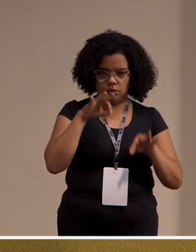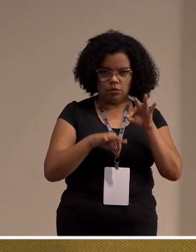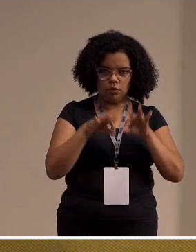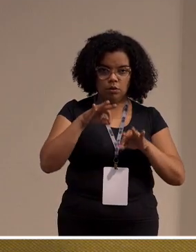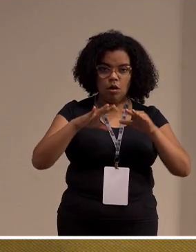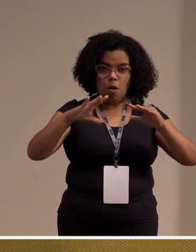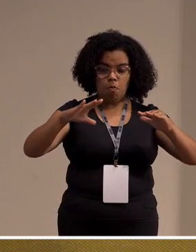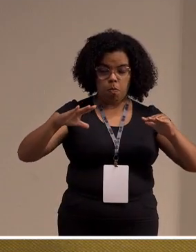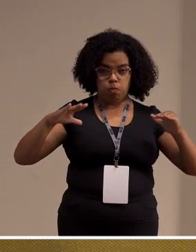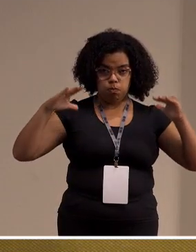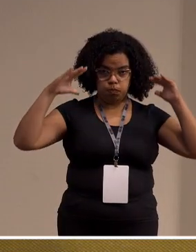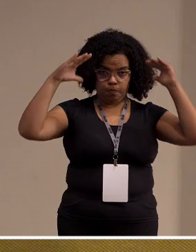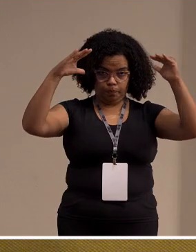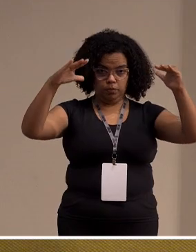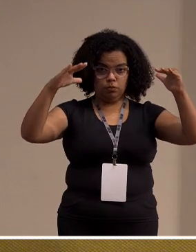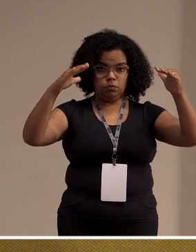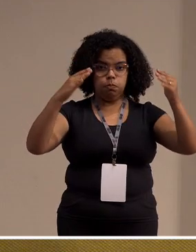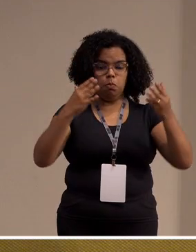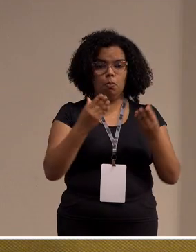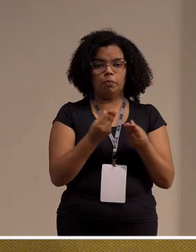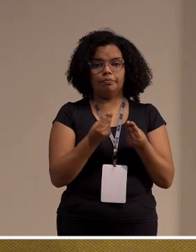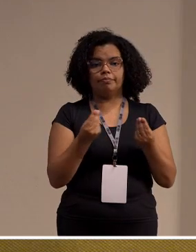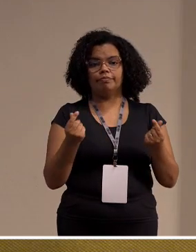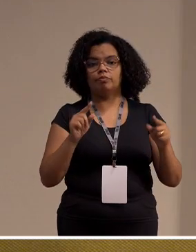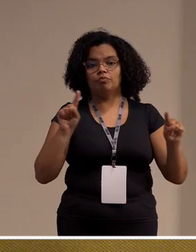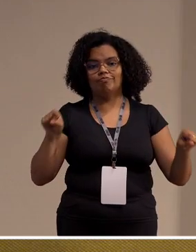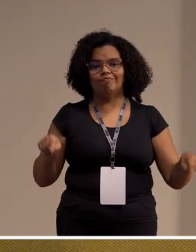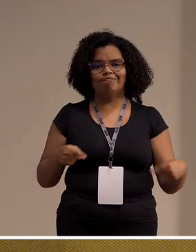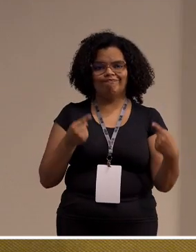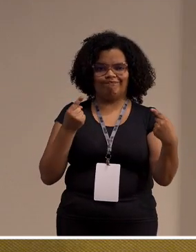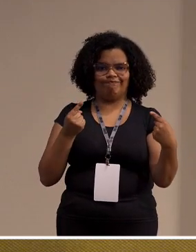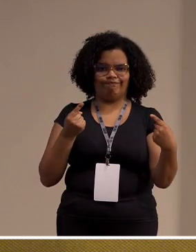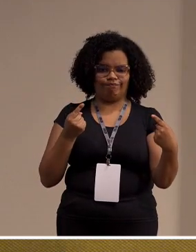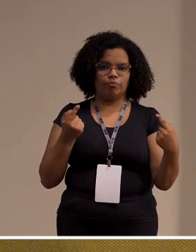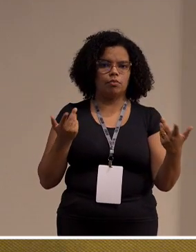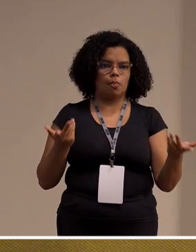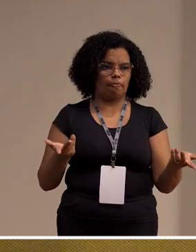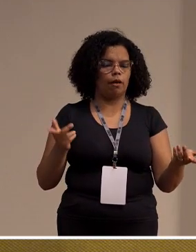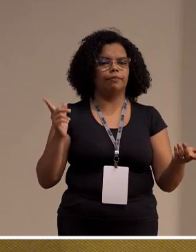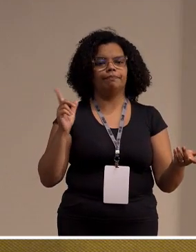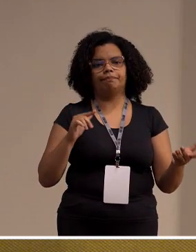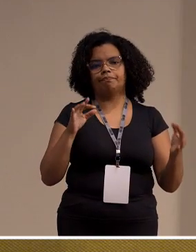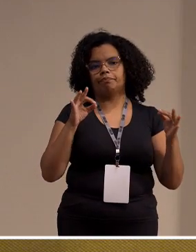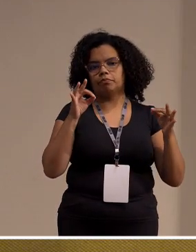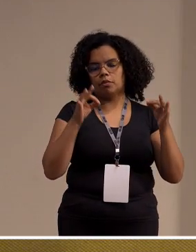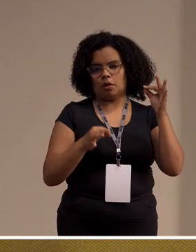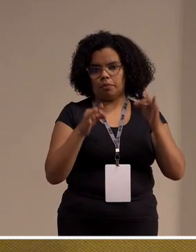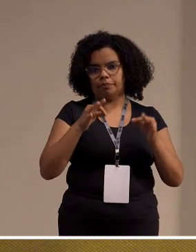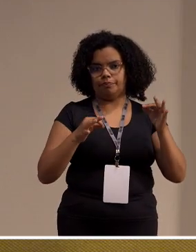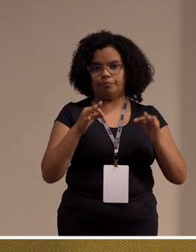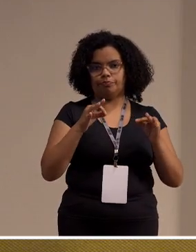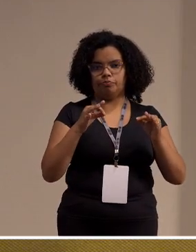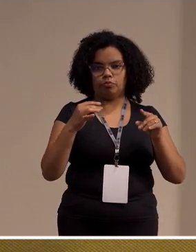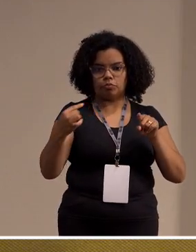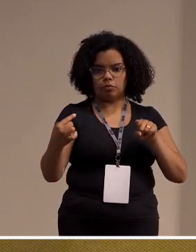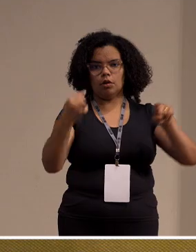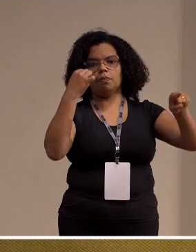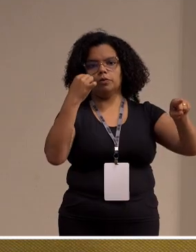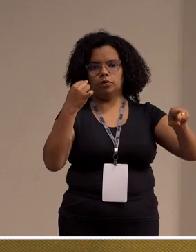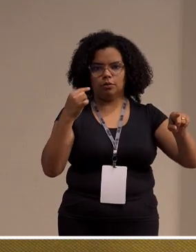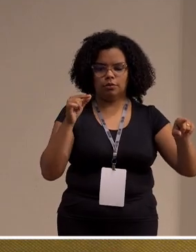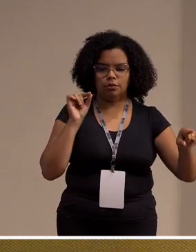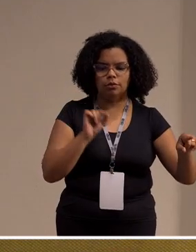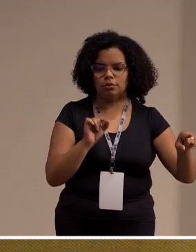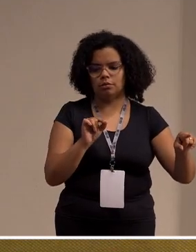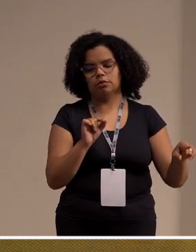now in the United States. So we find that slavery, I guess what complicates it